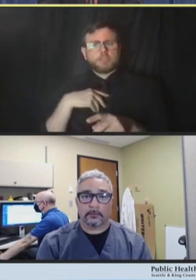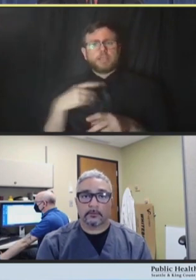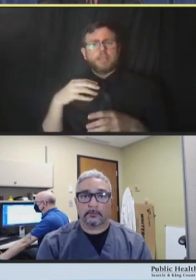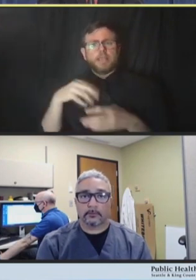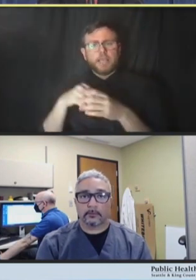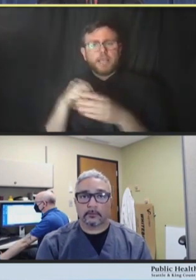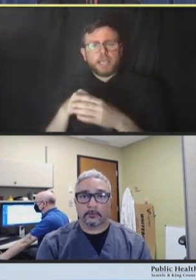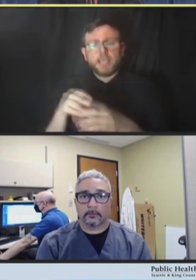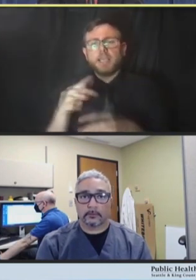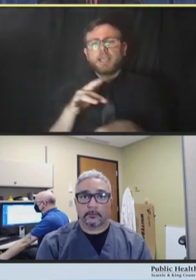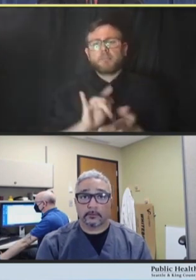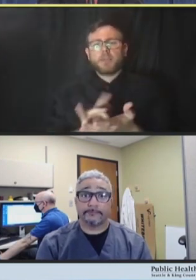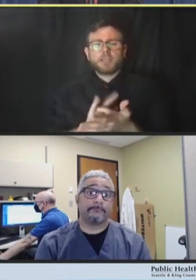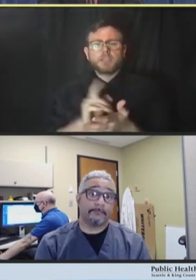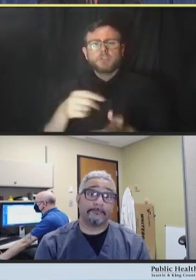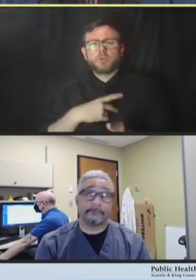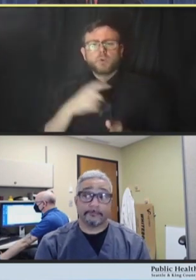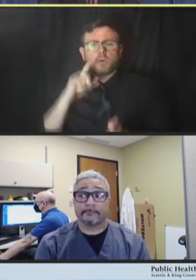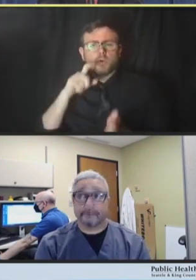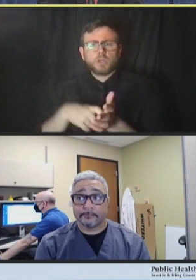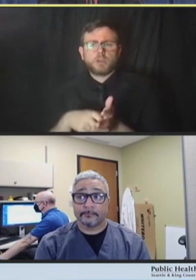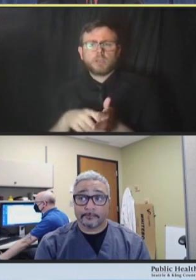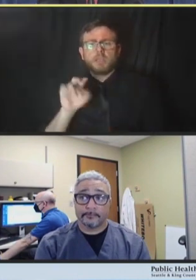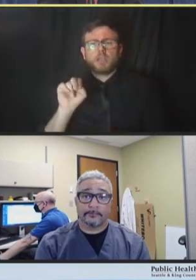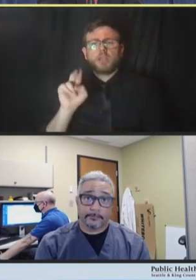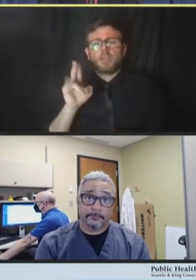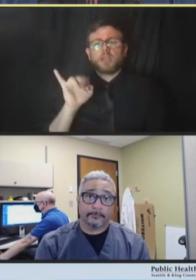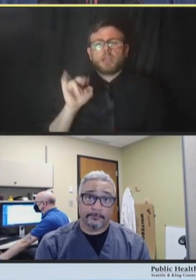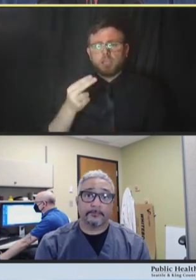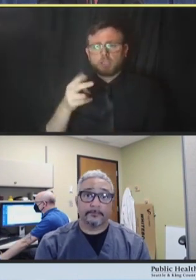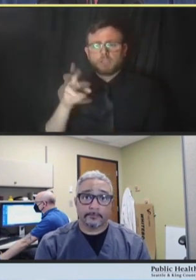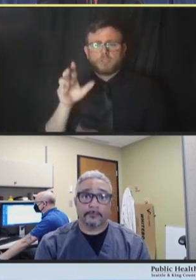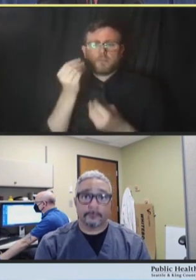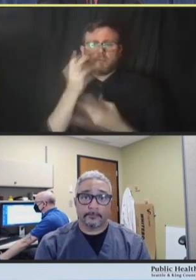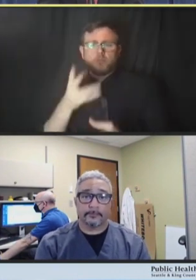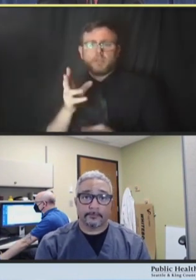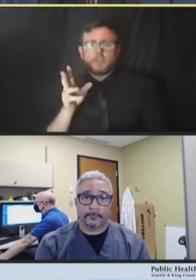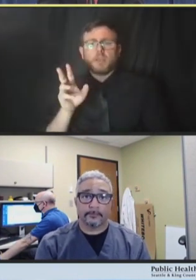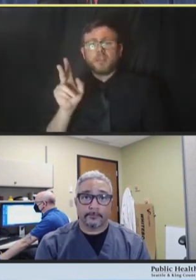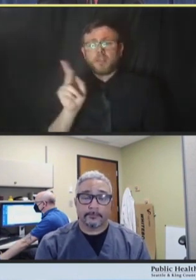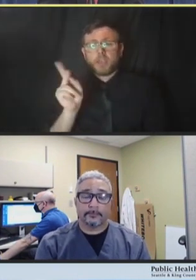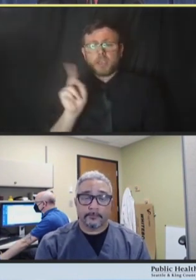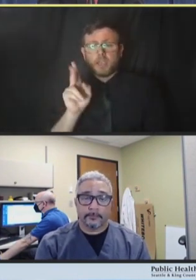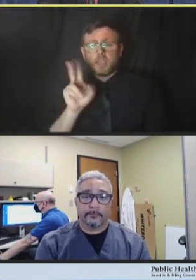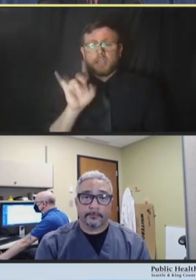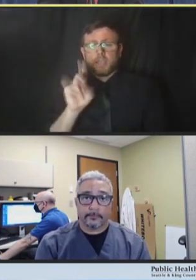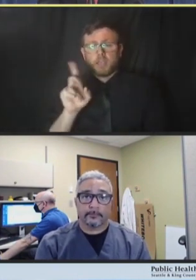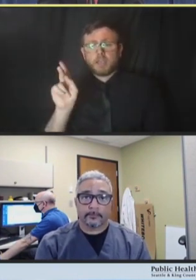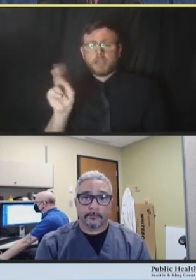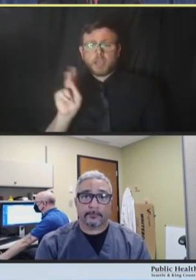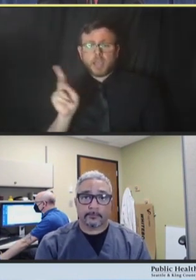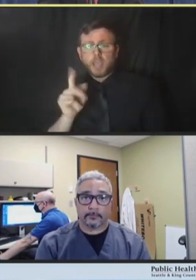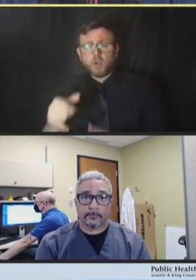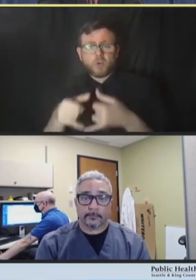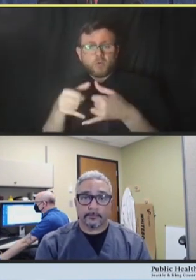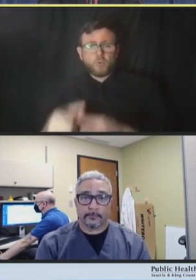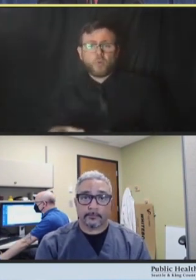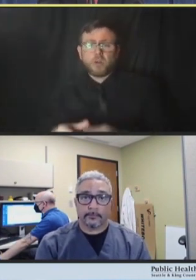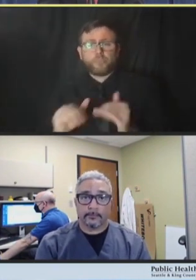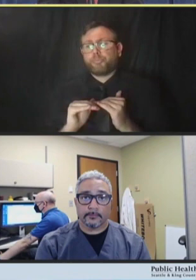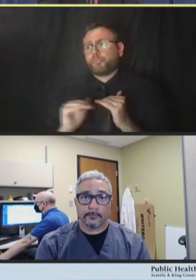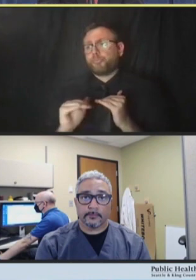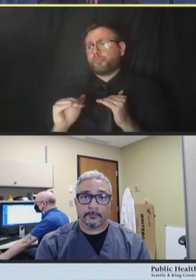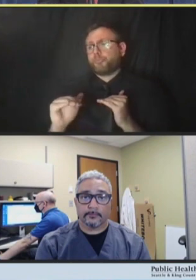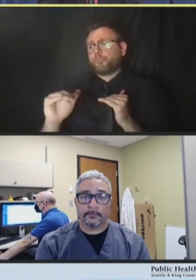gets, K awards, the number of minorities that get K awards has stayed flat over the last 20 years. So I think we